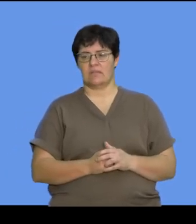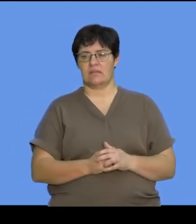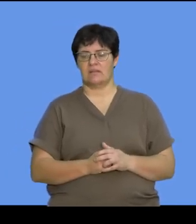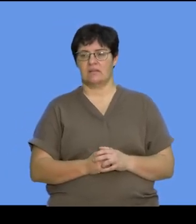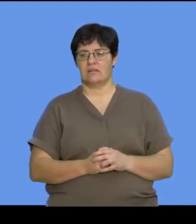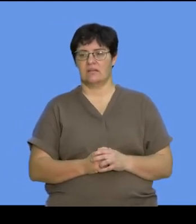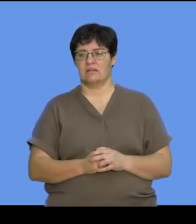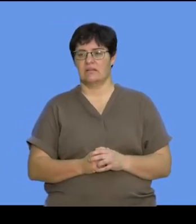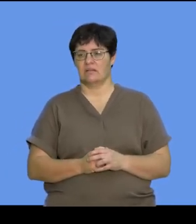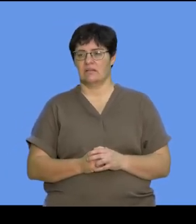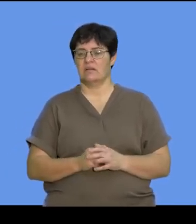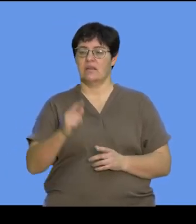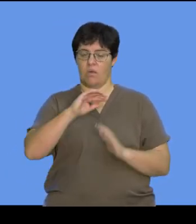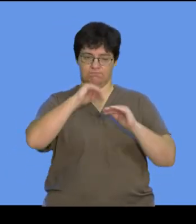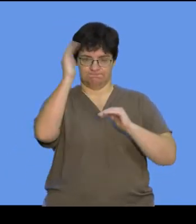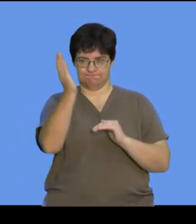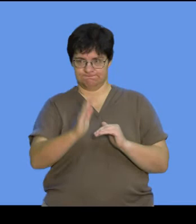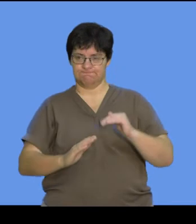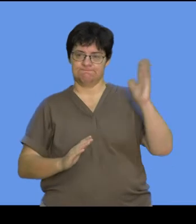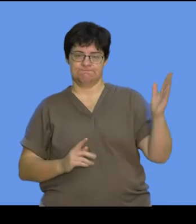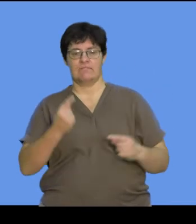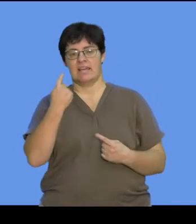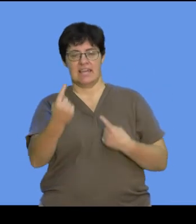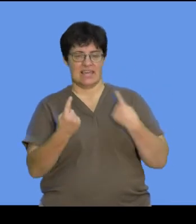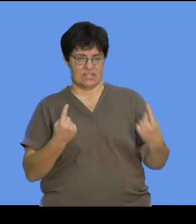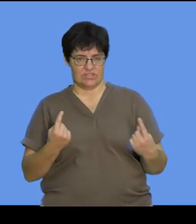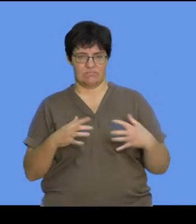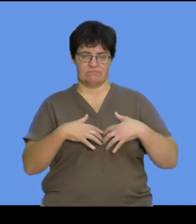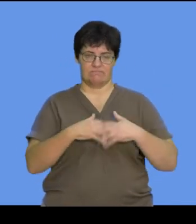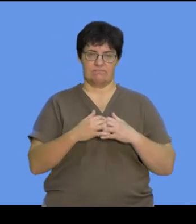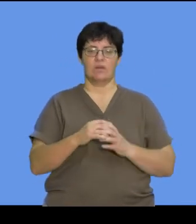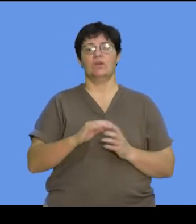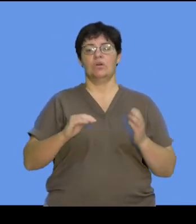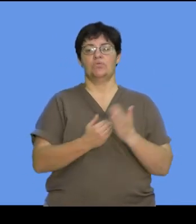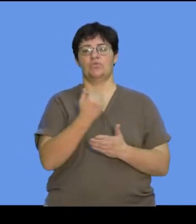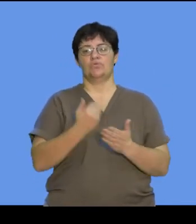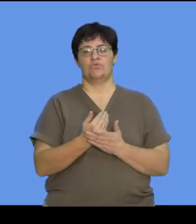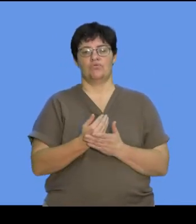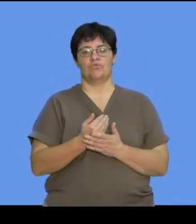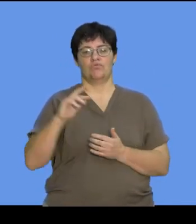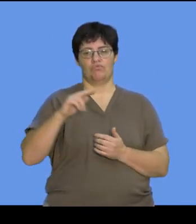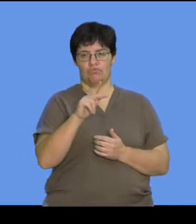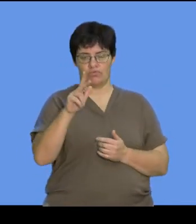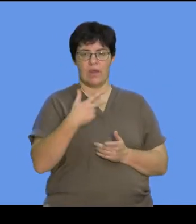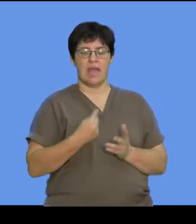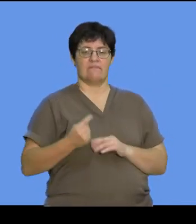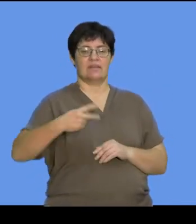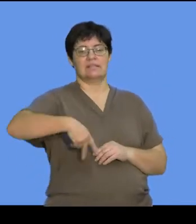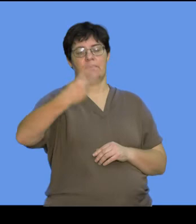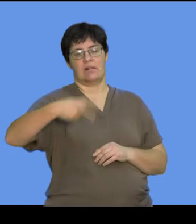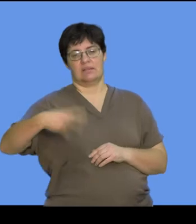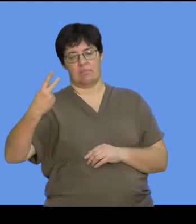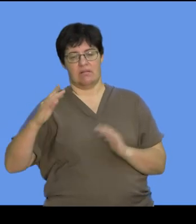pen, okay, that now forms on each, forming two new strands that